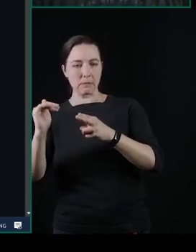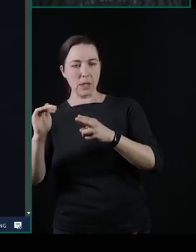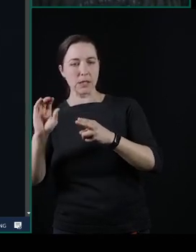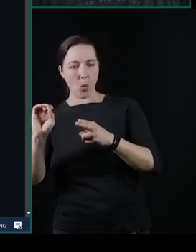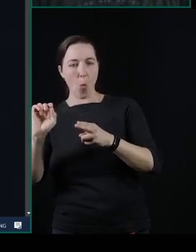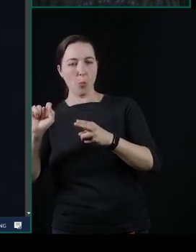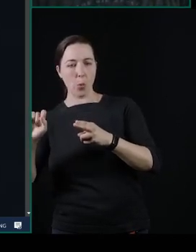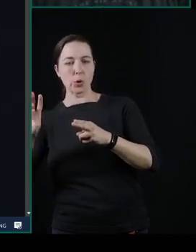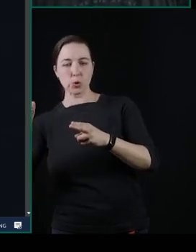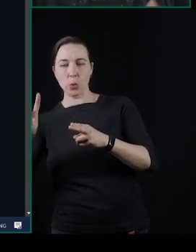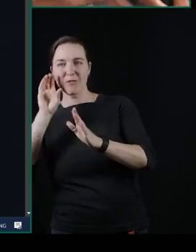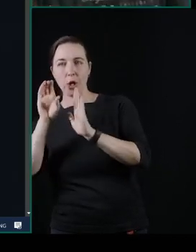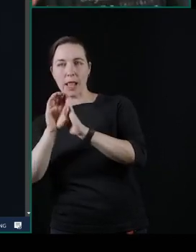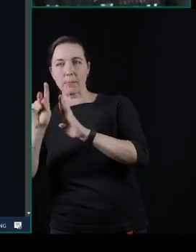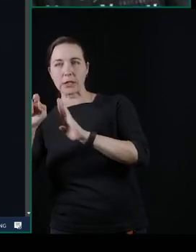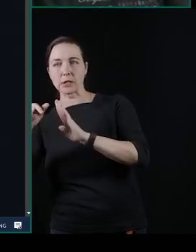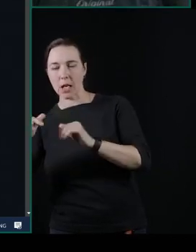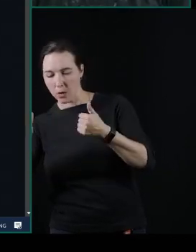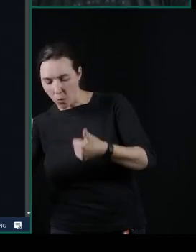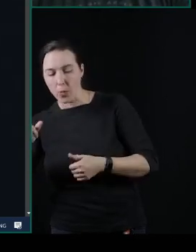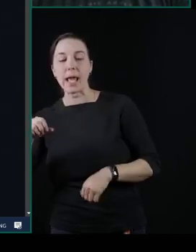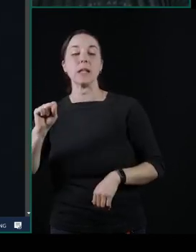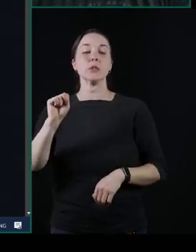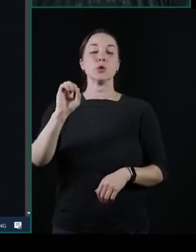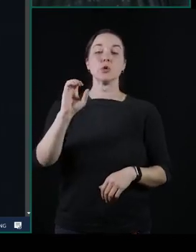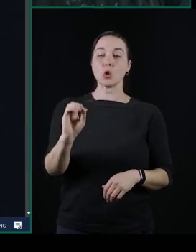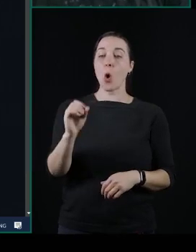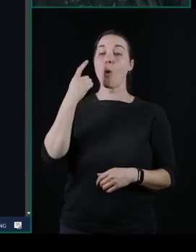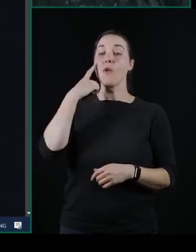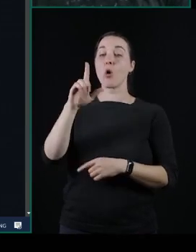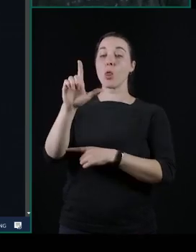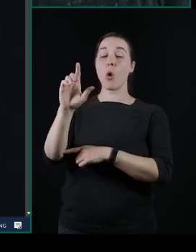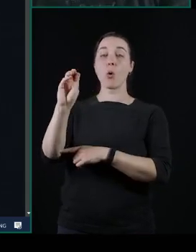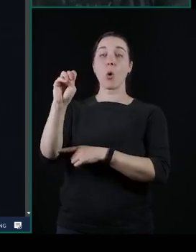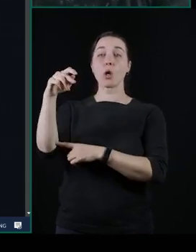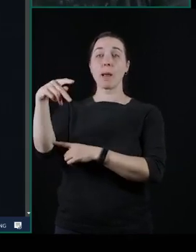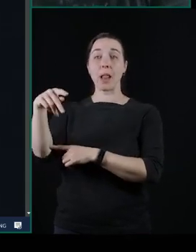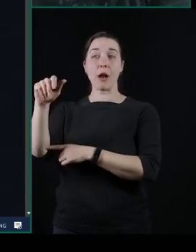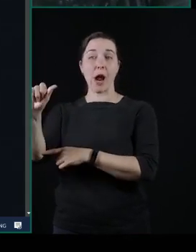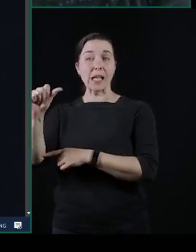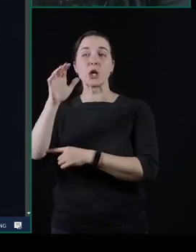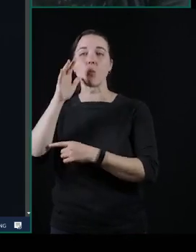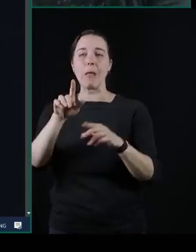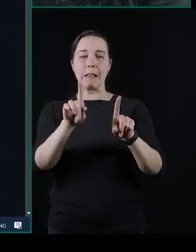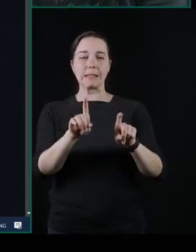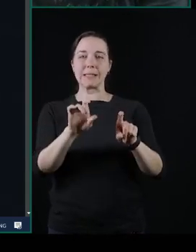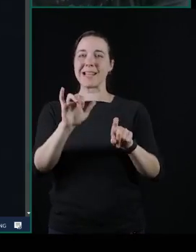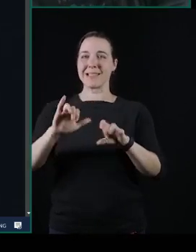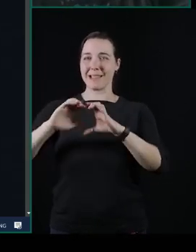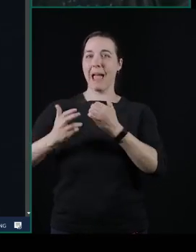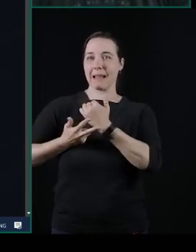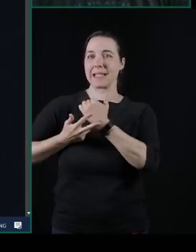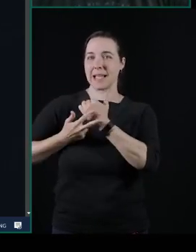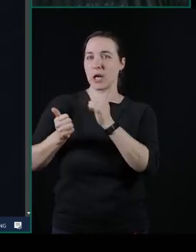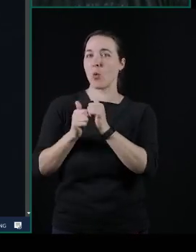to be 0.2. Right. So what the local multiplayer agent does is it tests the container, the GSDK integration with your game